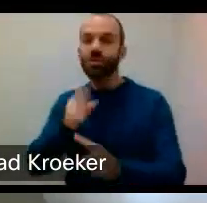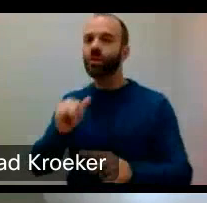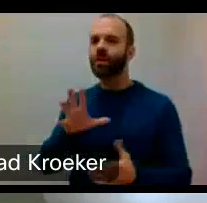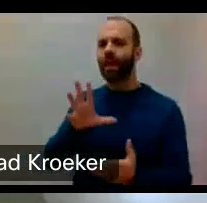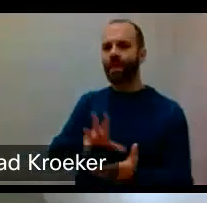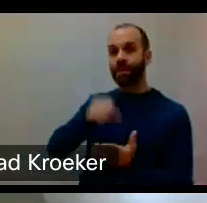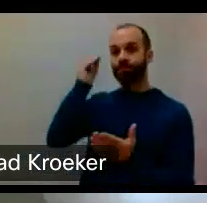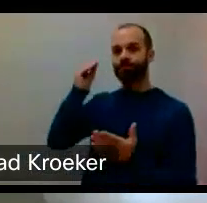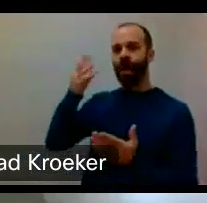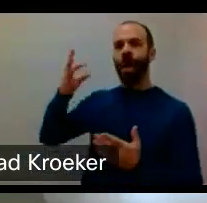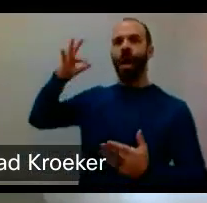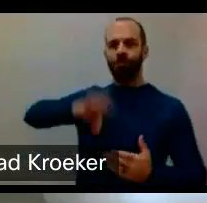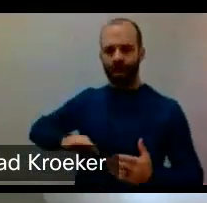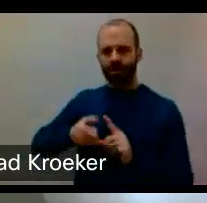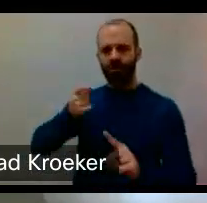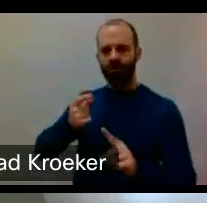our behaviors.